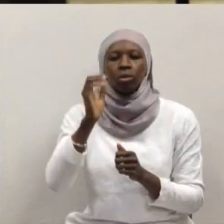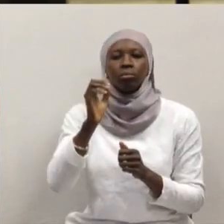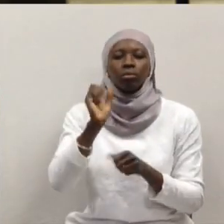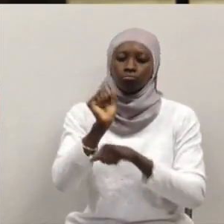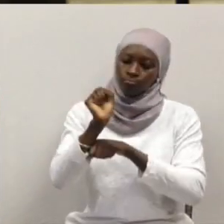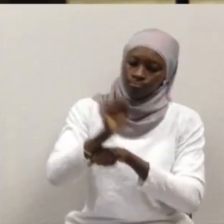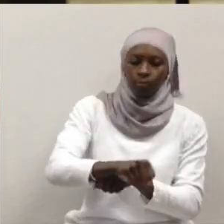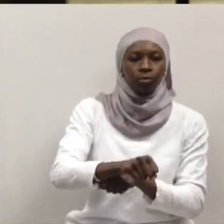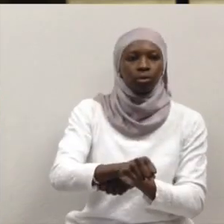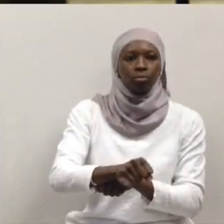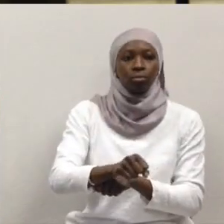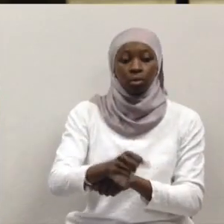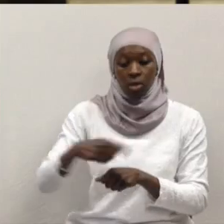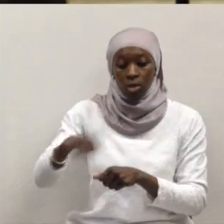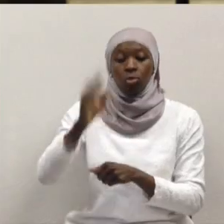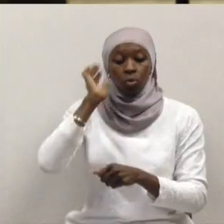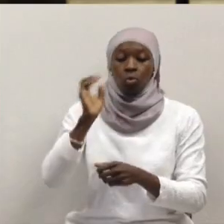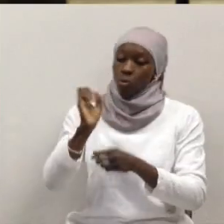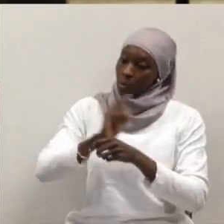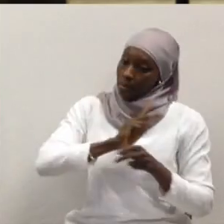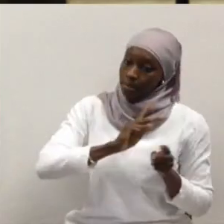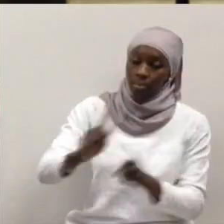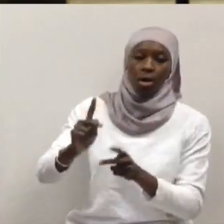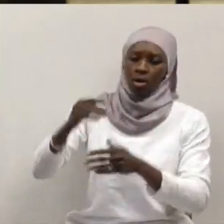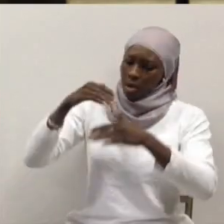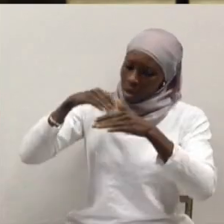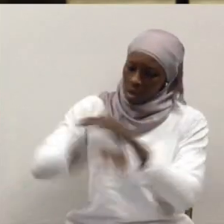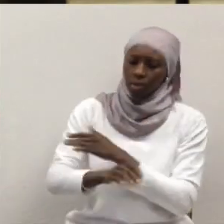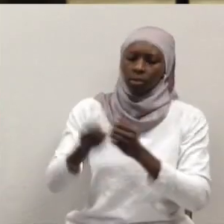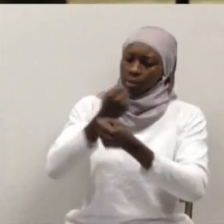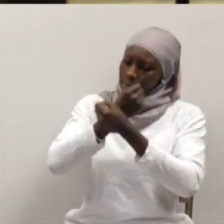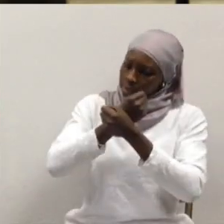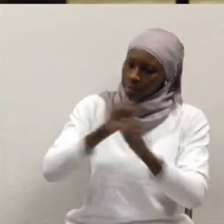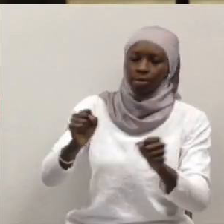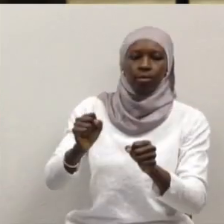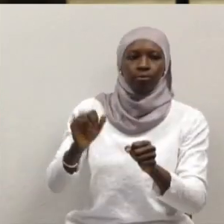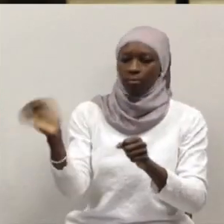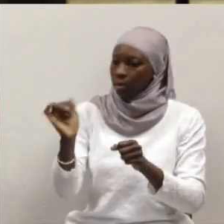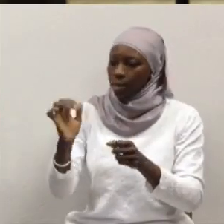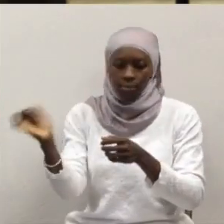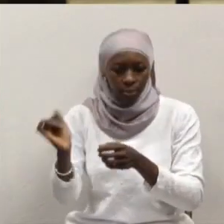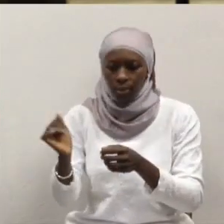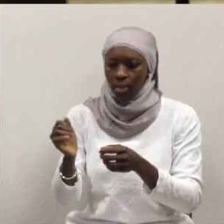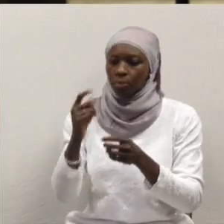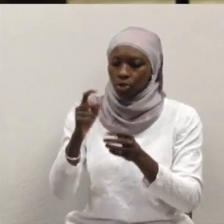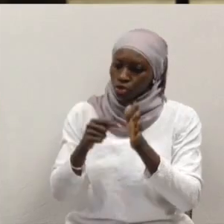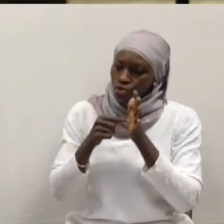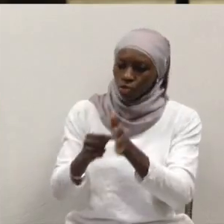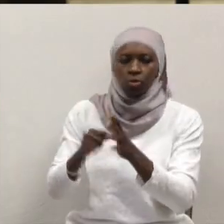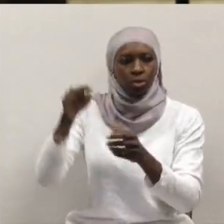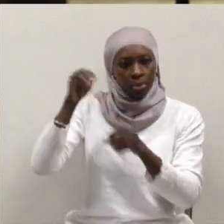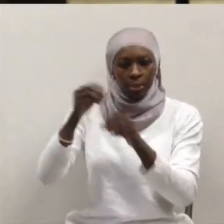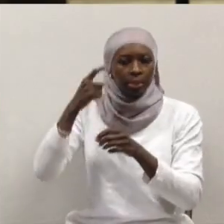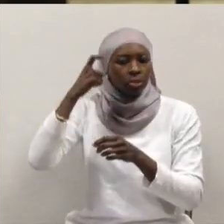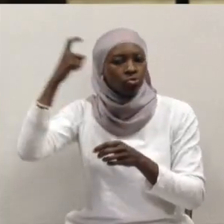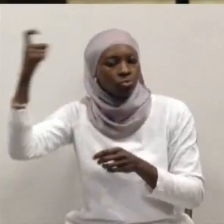come back and they will enter and they will be safe, as he told him in his dream, in his vision. So the Prophet sallallahu